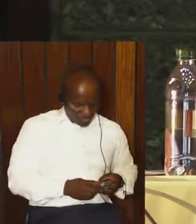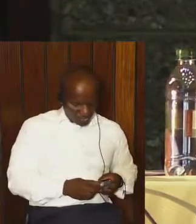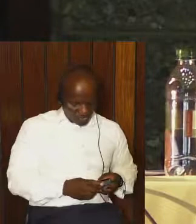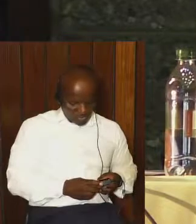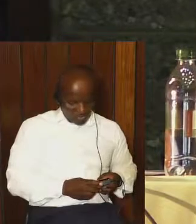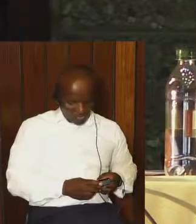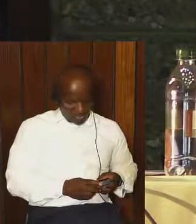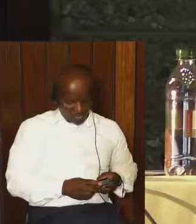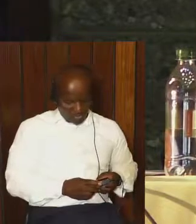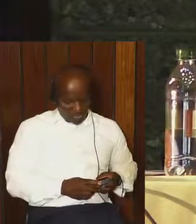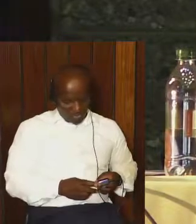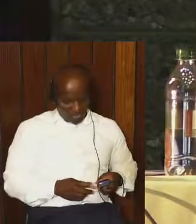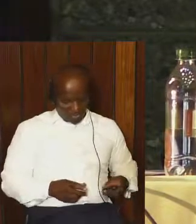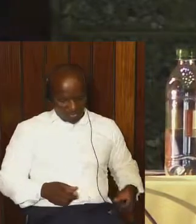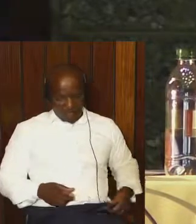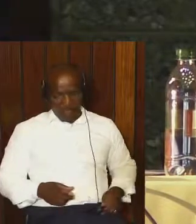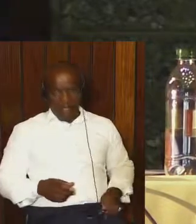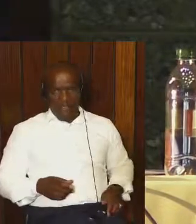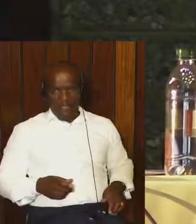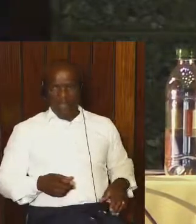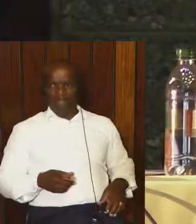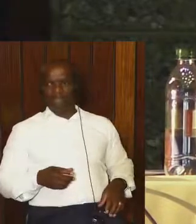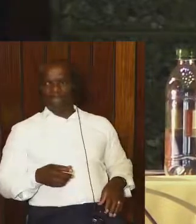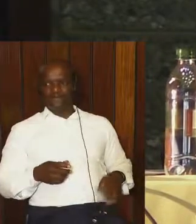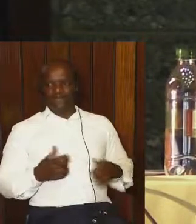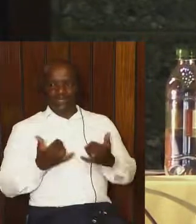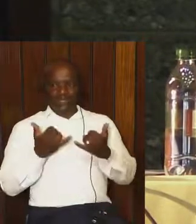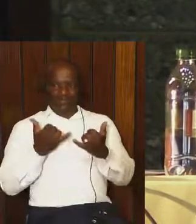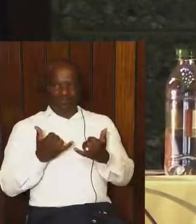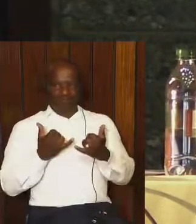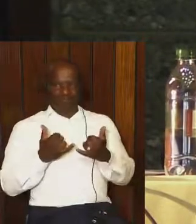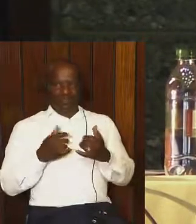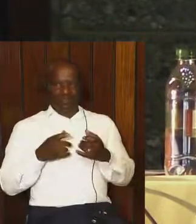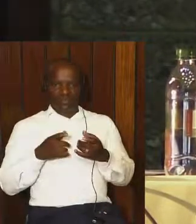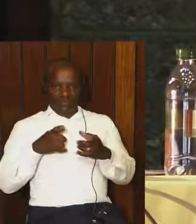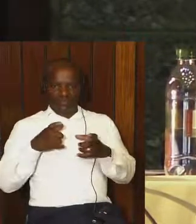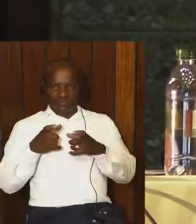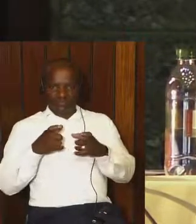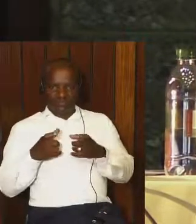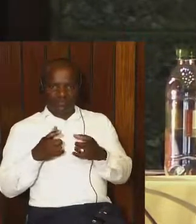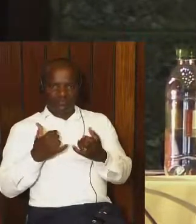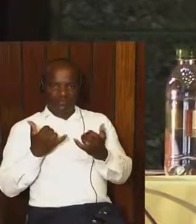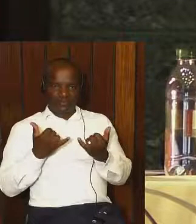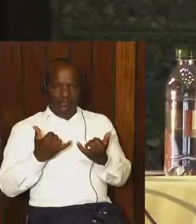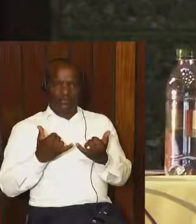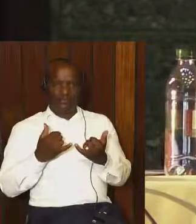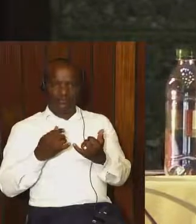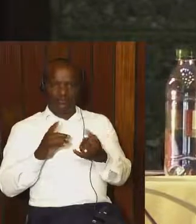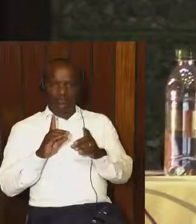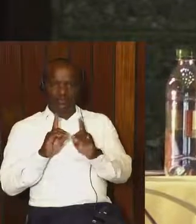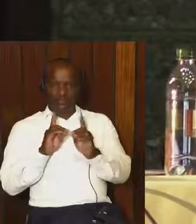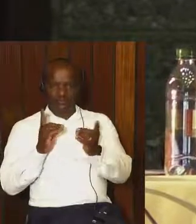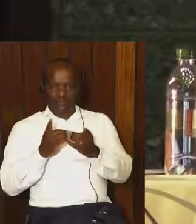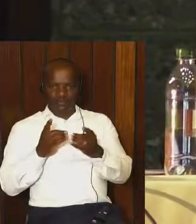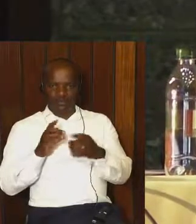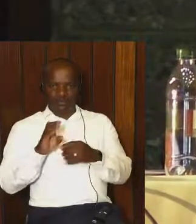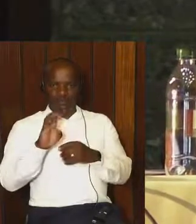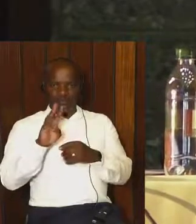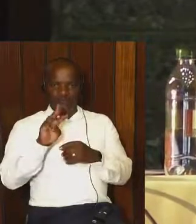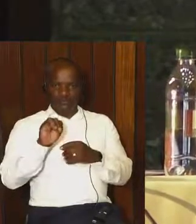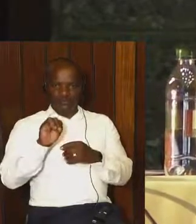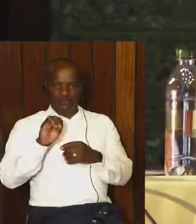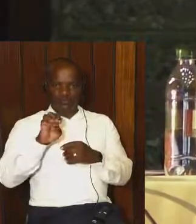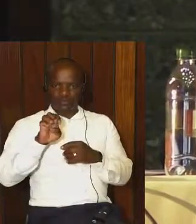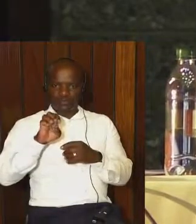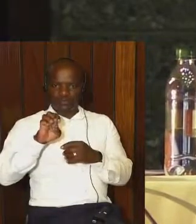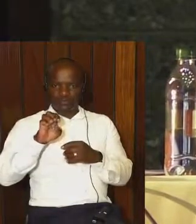done, as we have indicated, the conditional assessment was done, and now as the department, MEC has announced it last